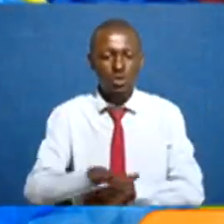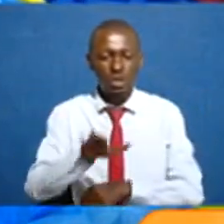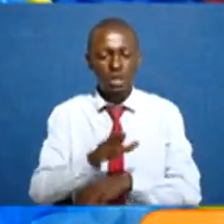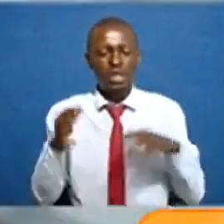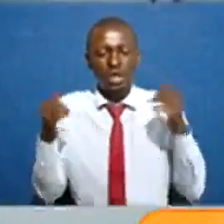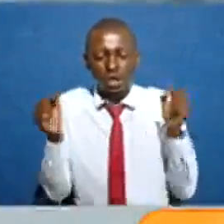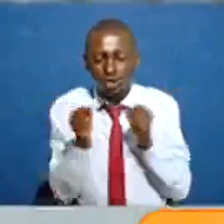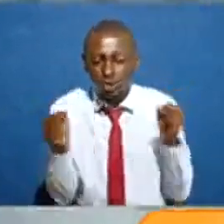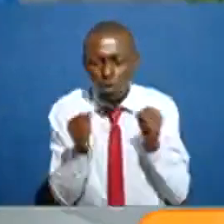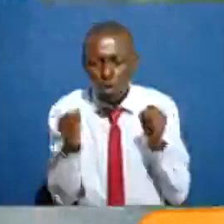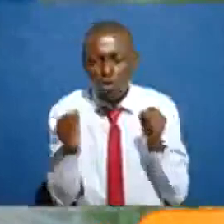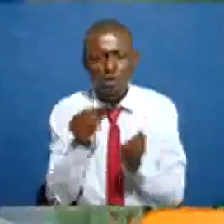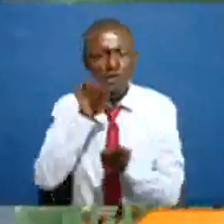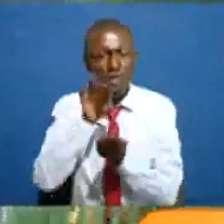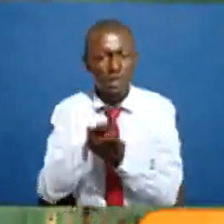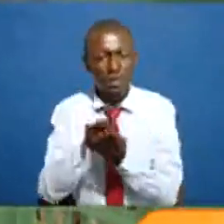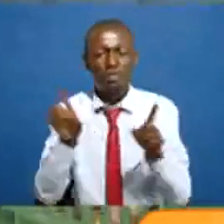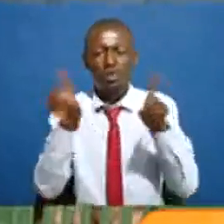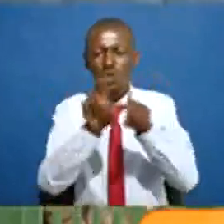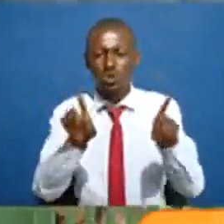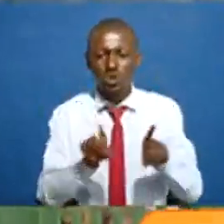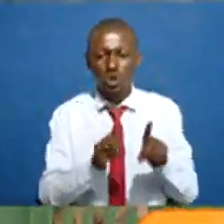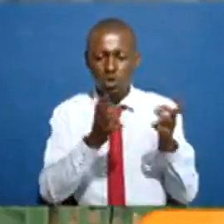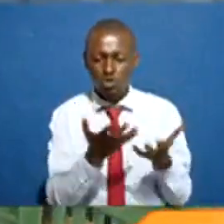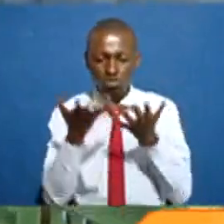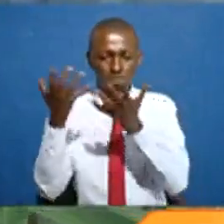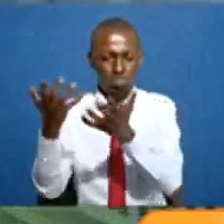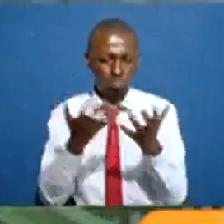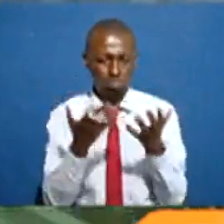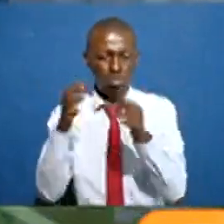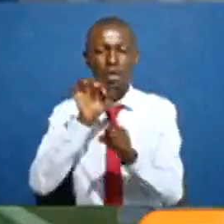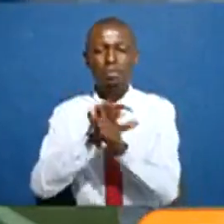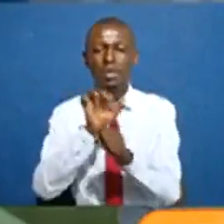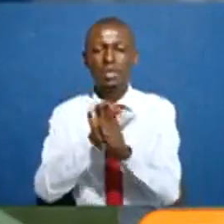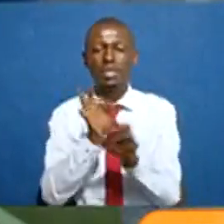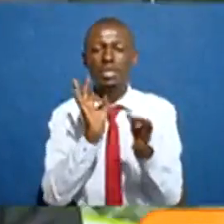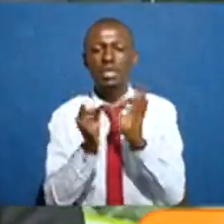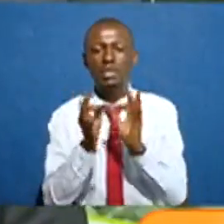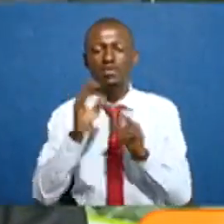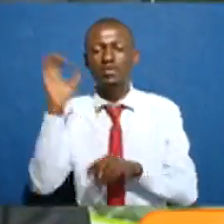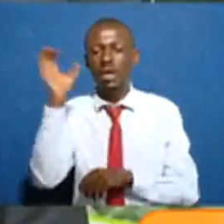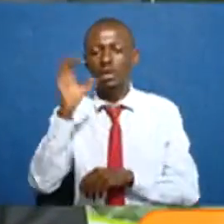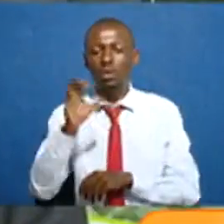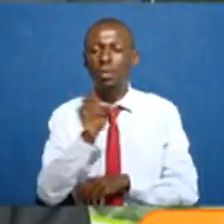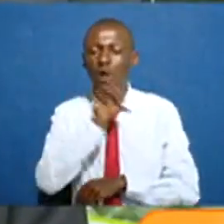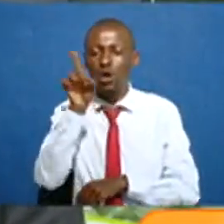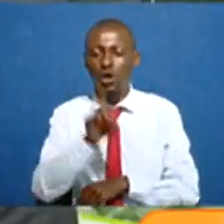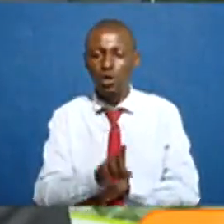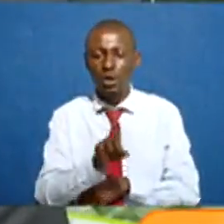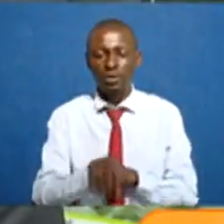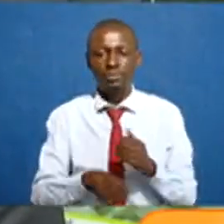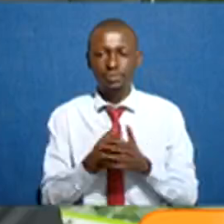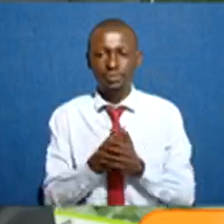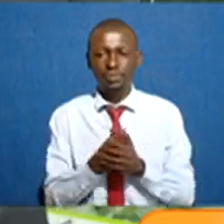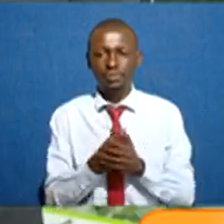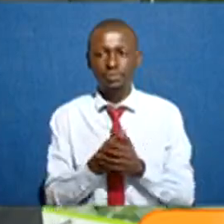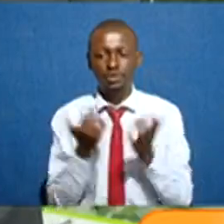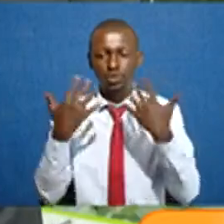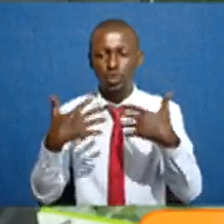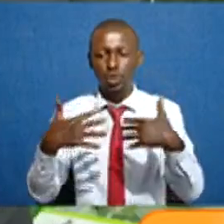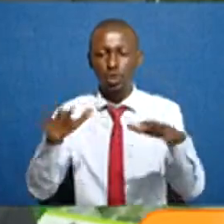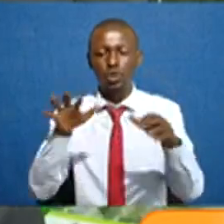be stored and removed in batches depending on customer orders. We lose a lot of these leafy vegetables. Actually, we talk